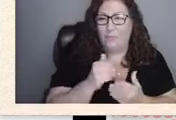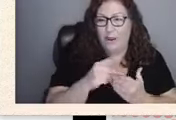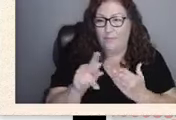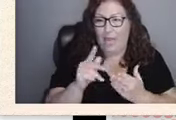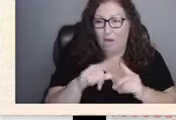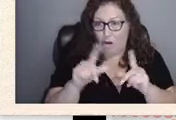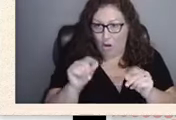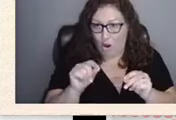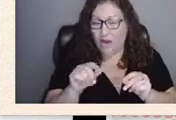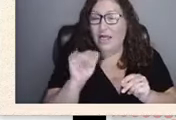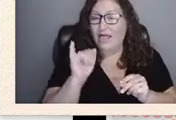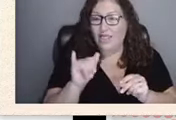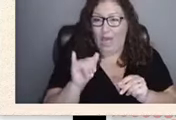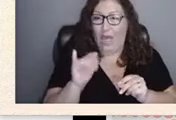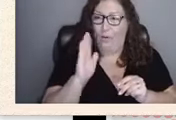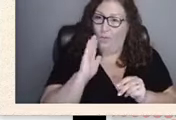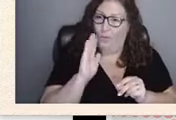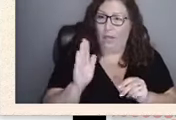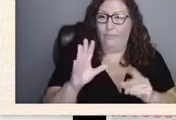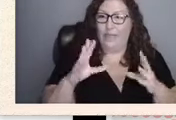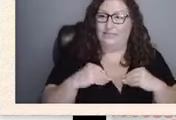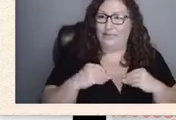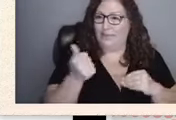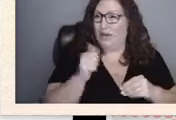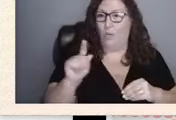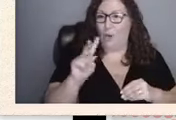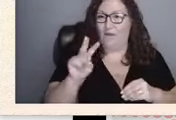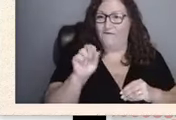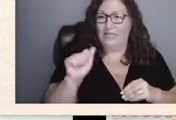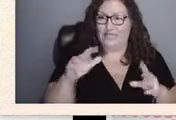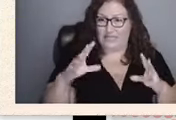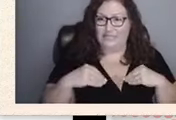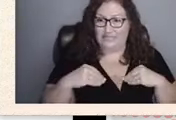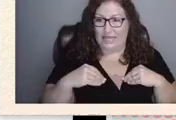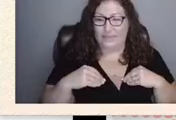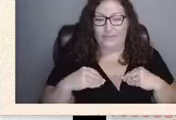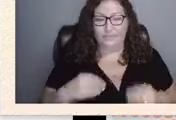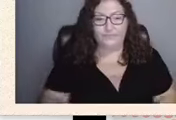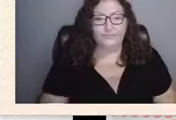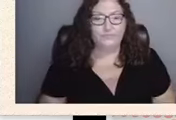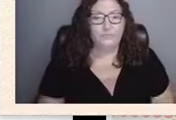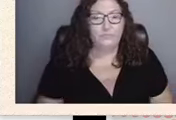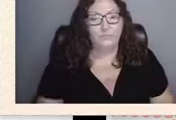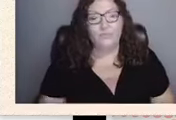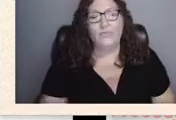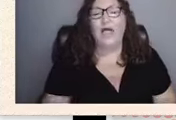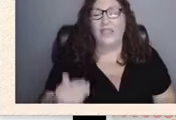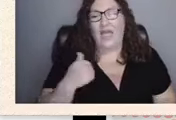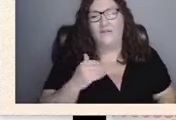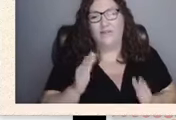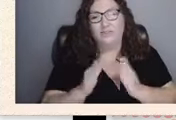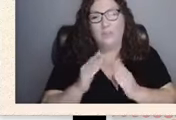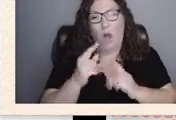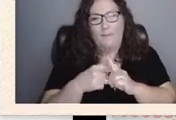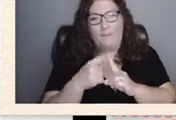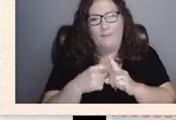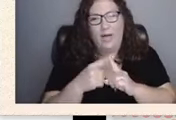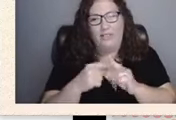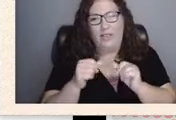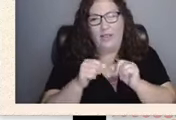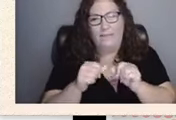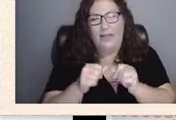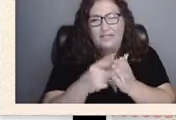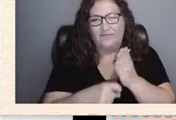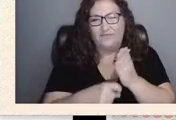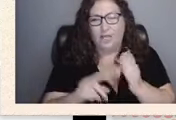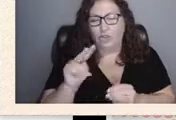go anywhere that Visa accepts or anywhere that accepts the Visa debit cards. There is a small monthly maintenance fee of $2.50